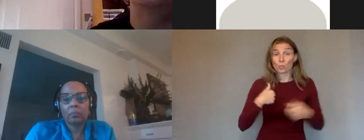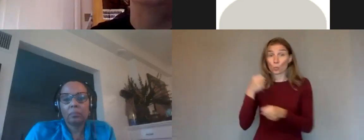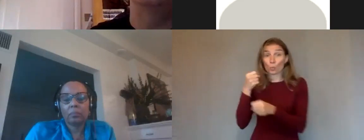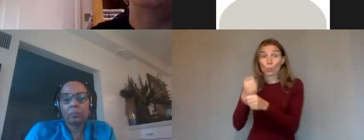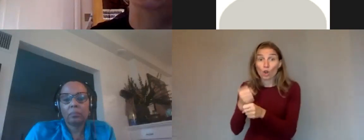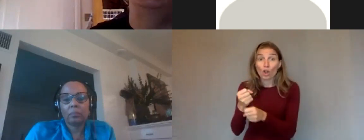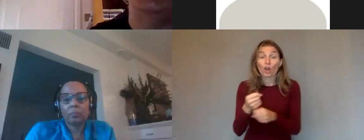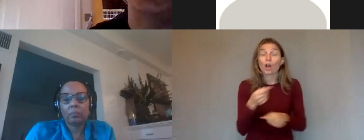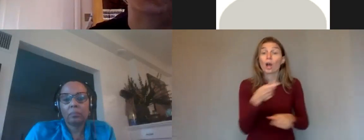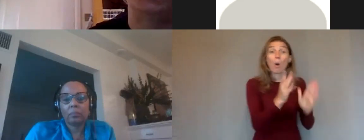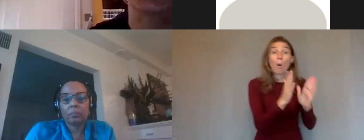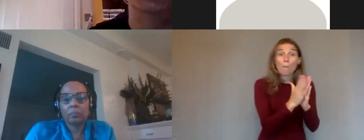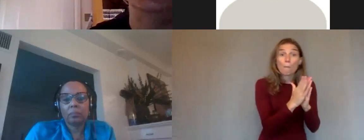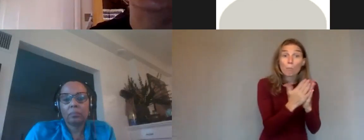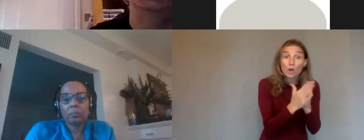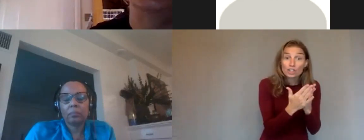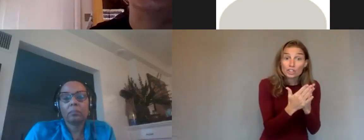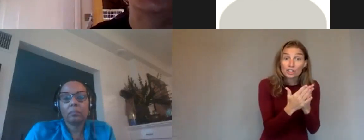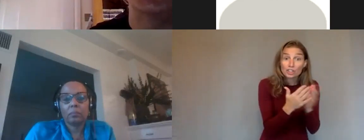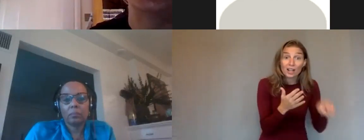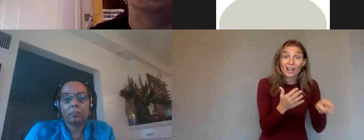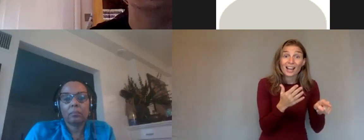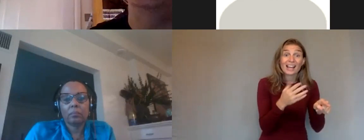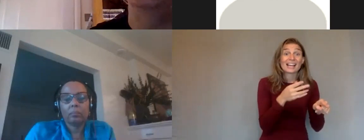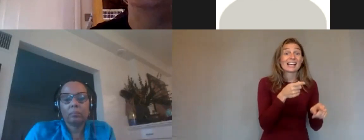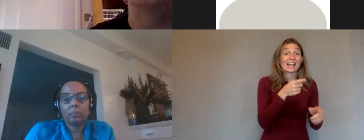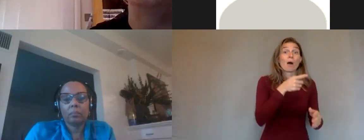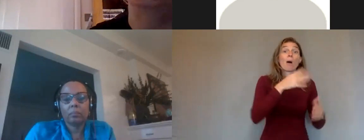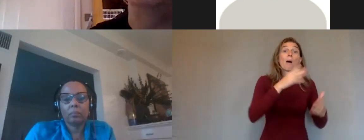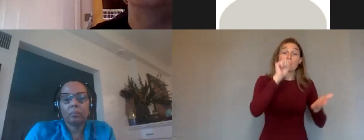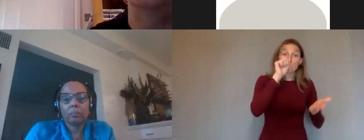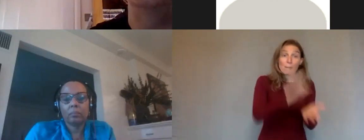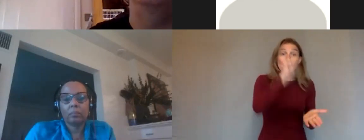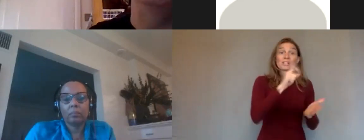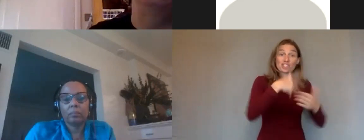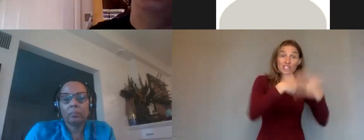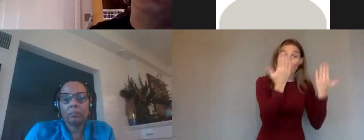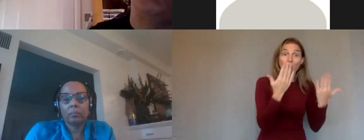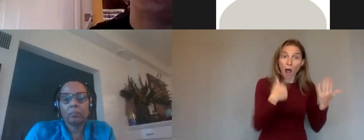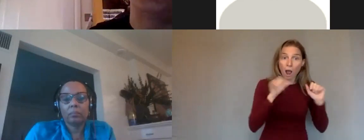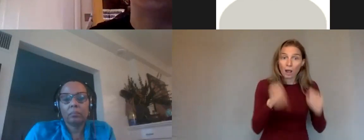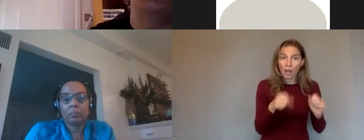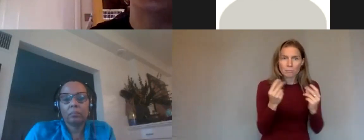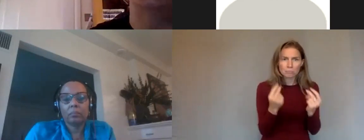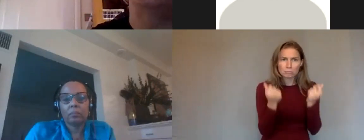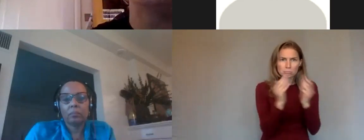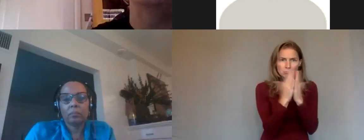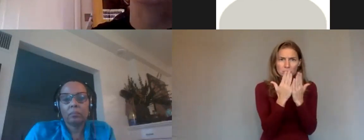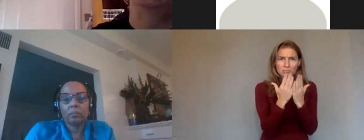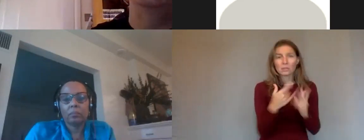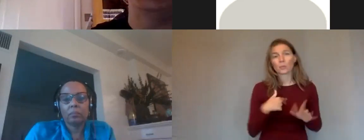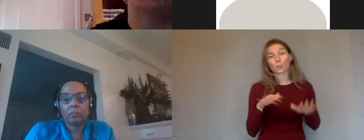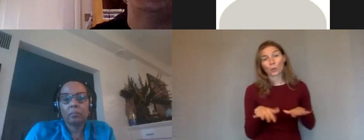books on the day of publishing from Amazon through Kindle or through some specialist